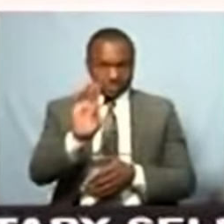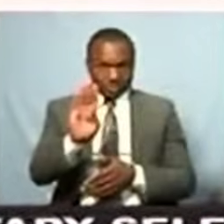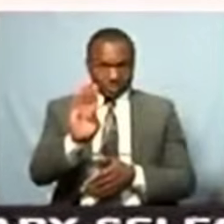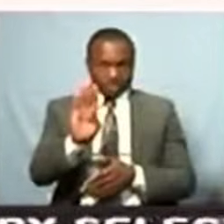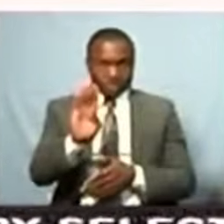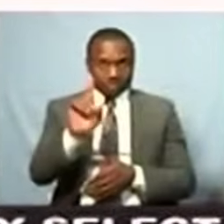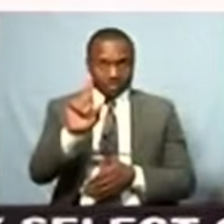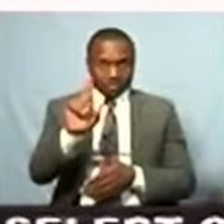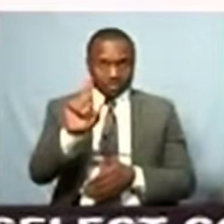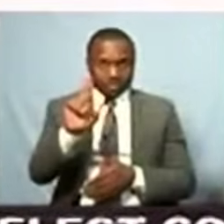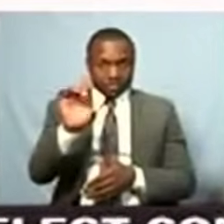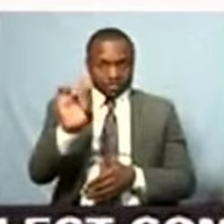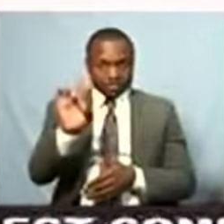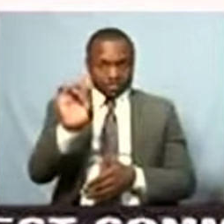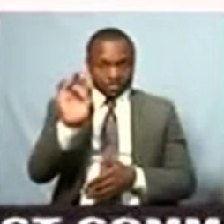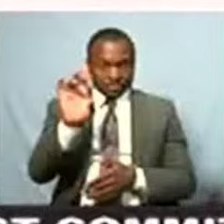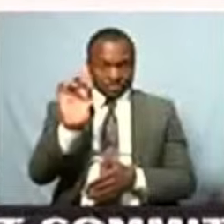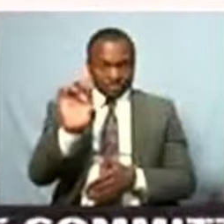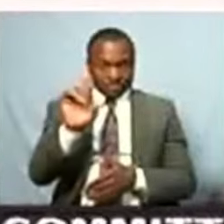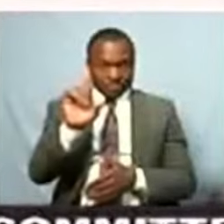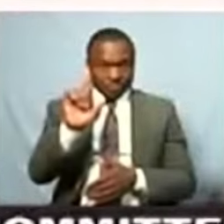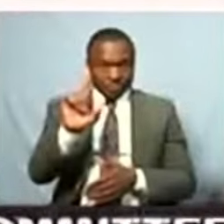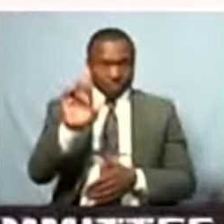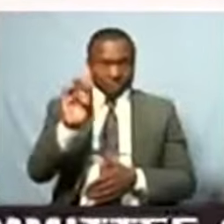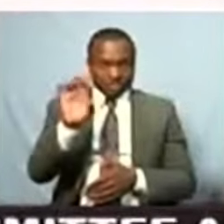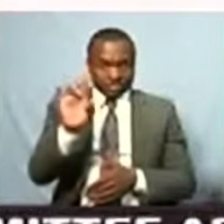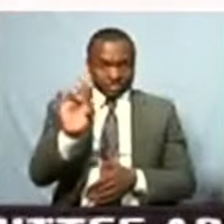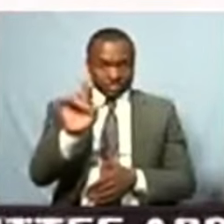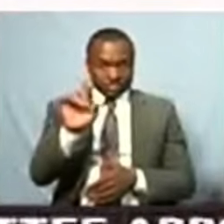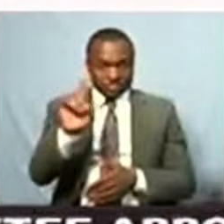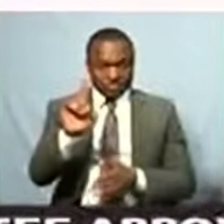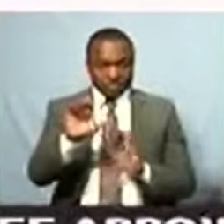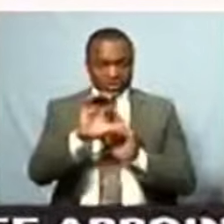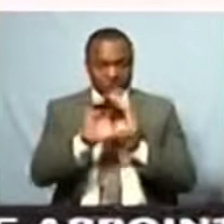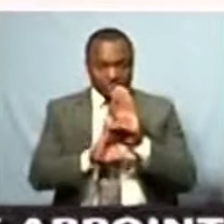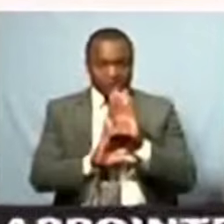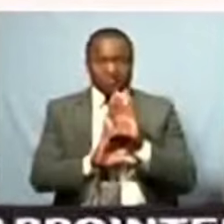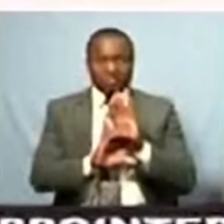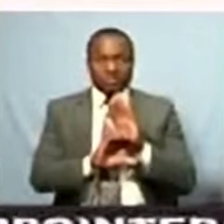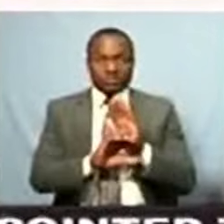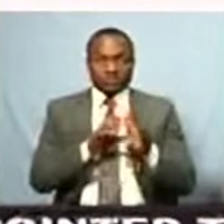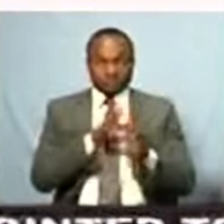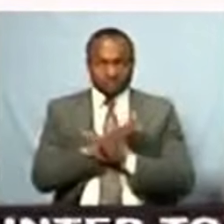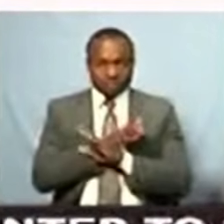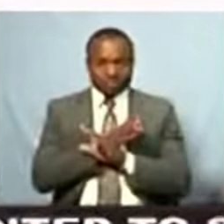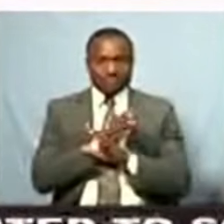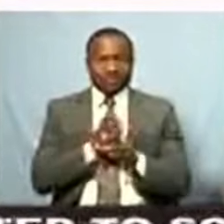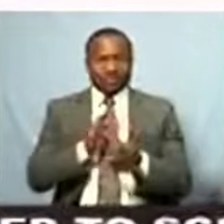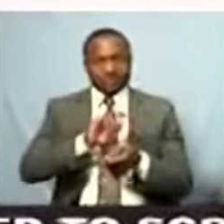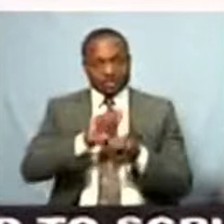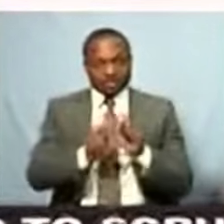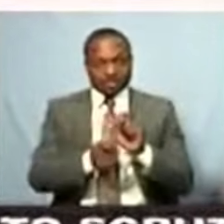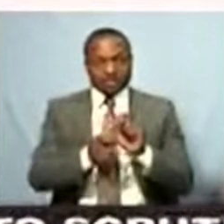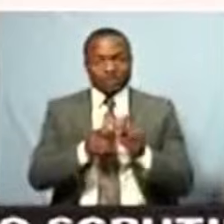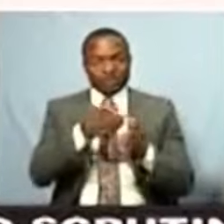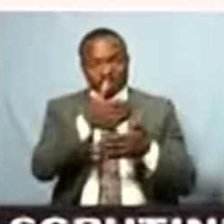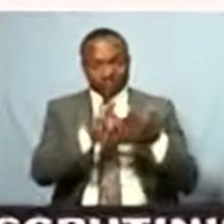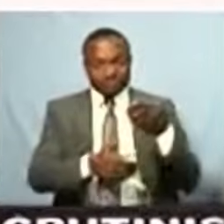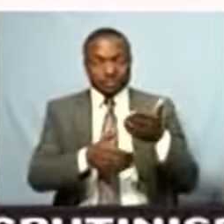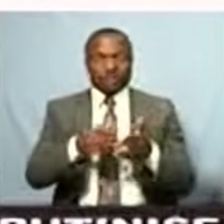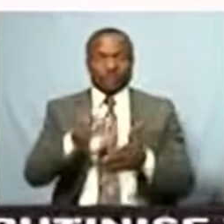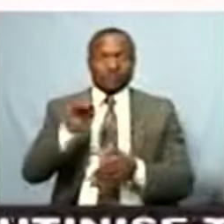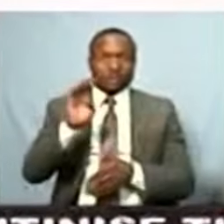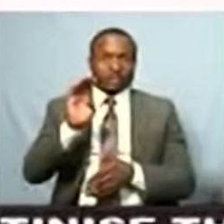Article 178(1) of the current Constitution and renumbering of paragraph C and D as